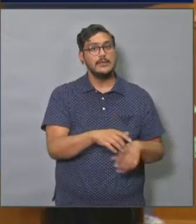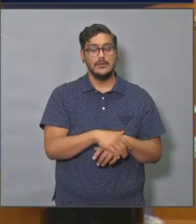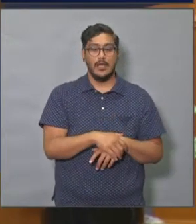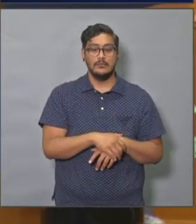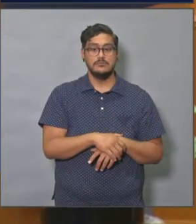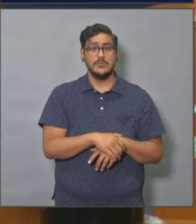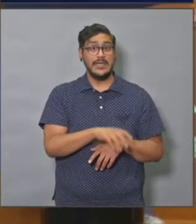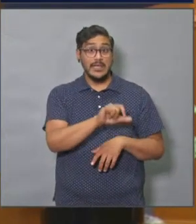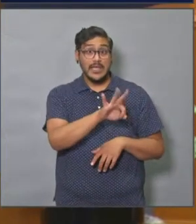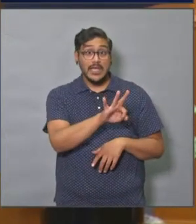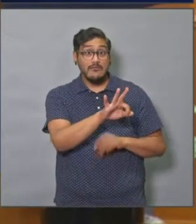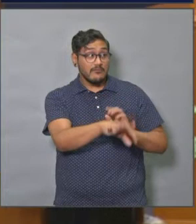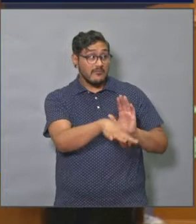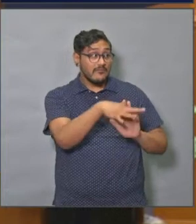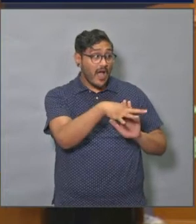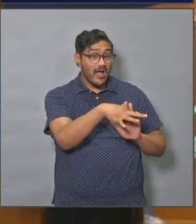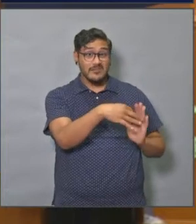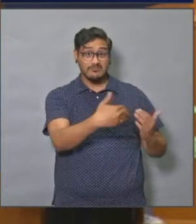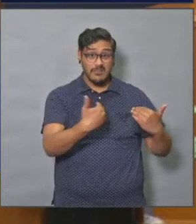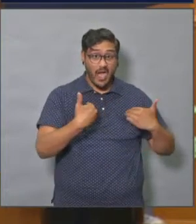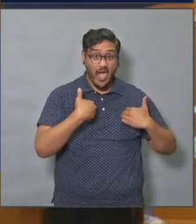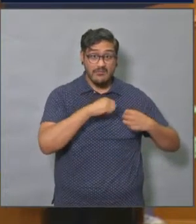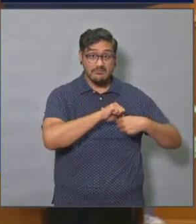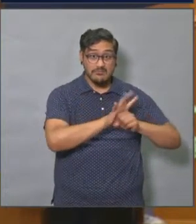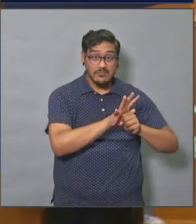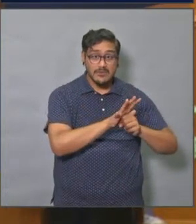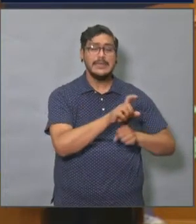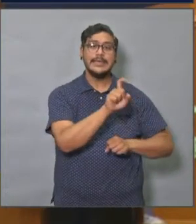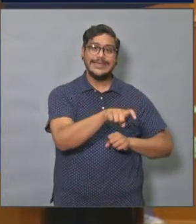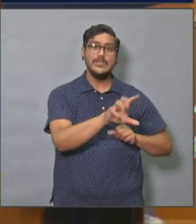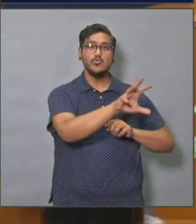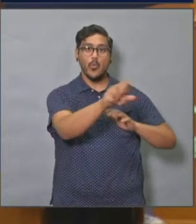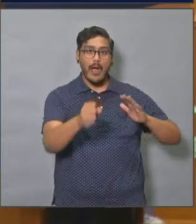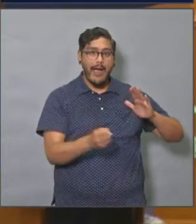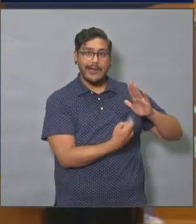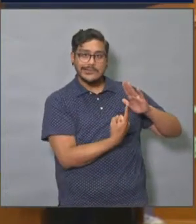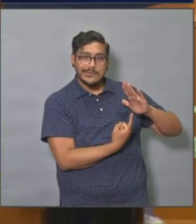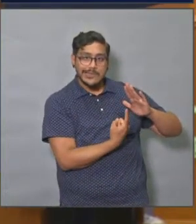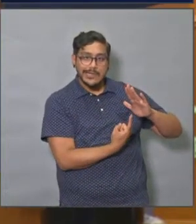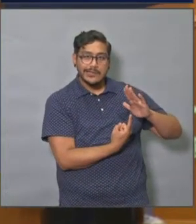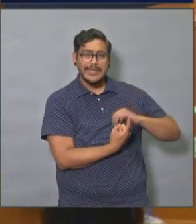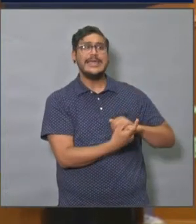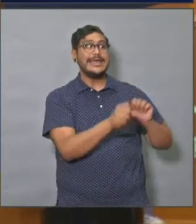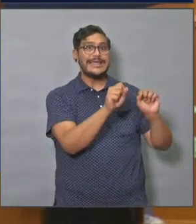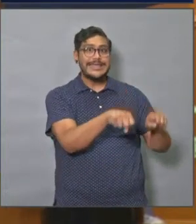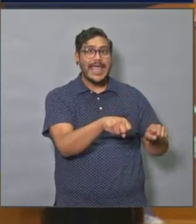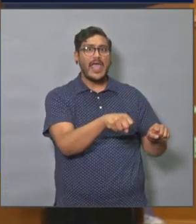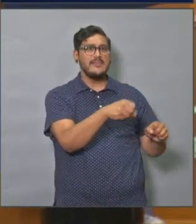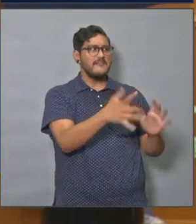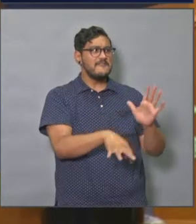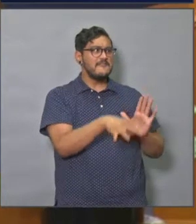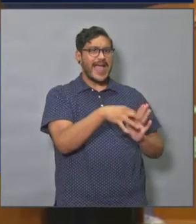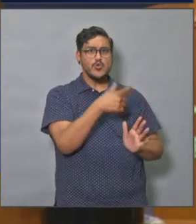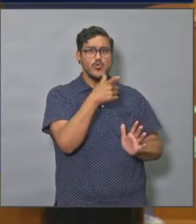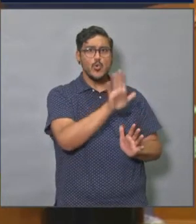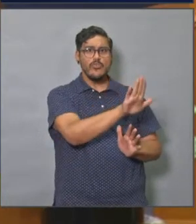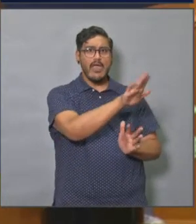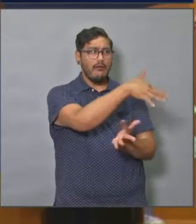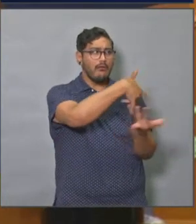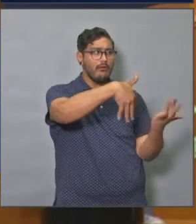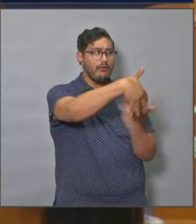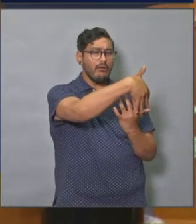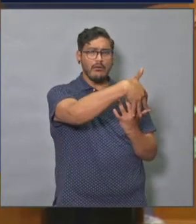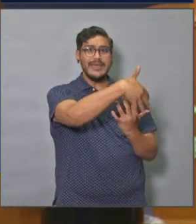that those people can isolate successfully. We're able to do contact tracing with their close contacts, and that's a big containment strategy